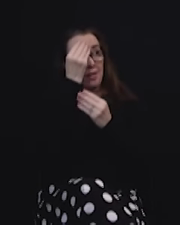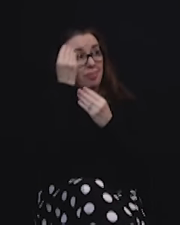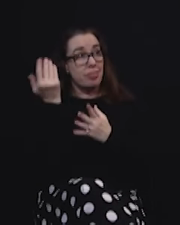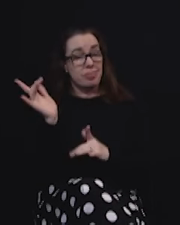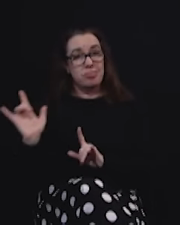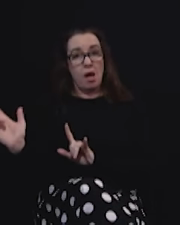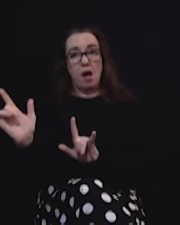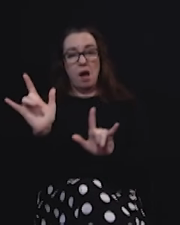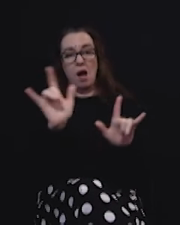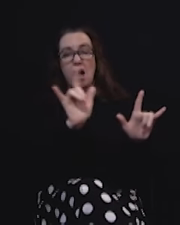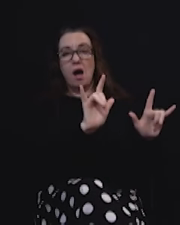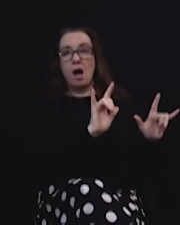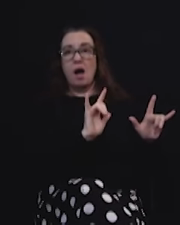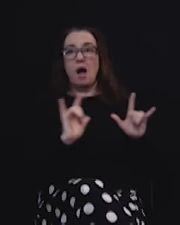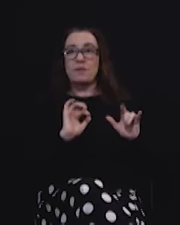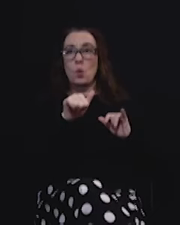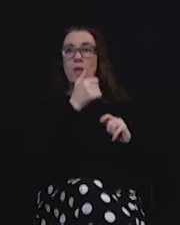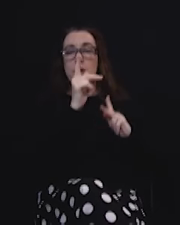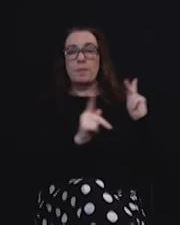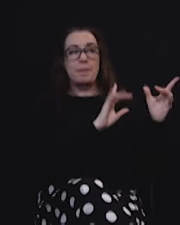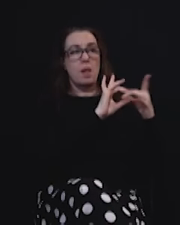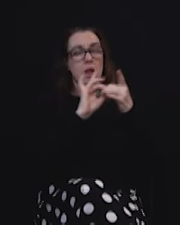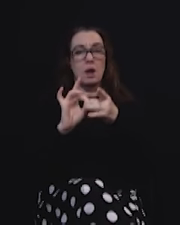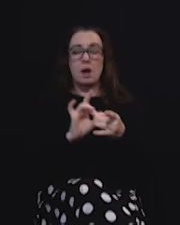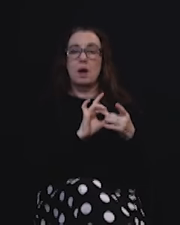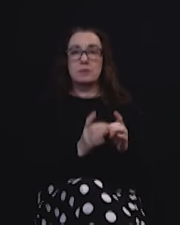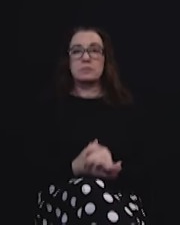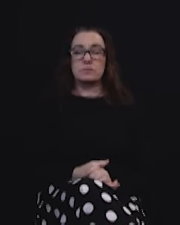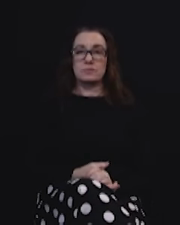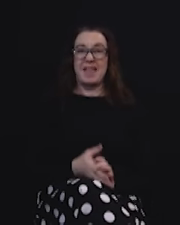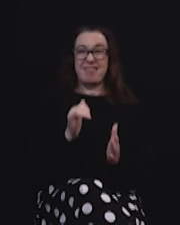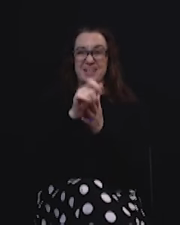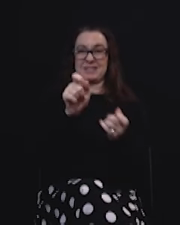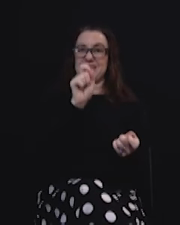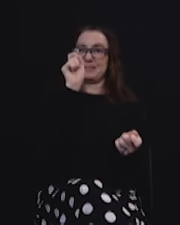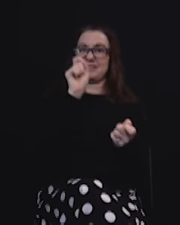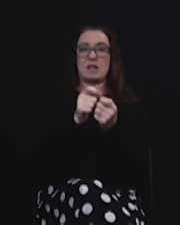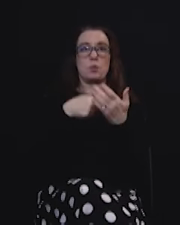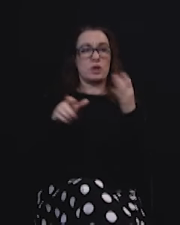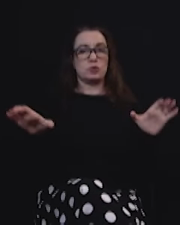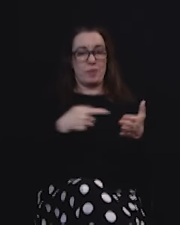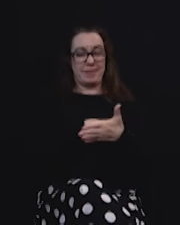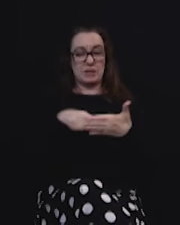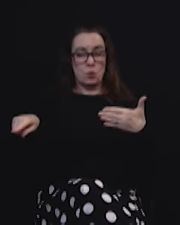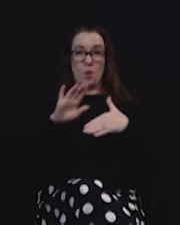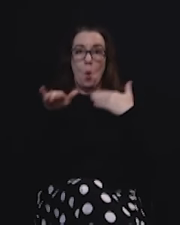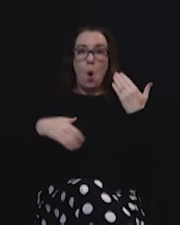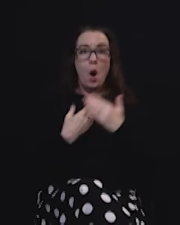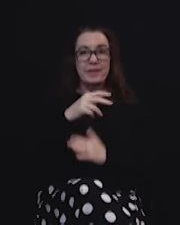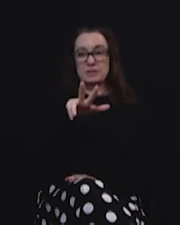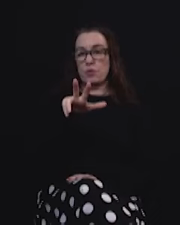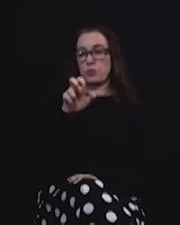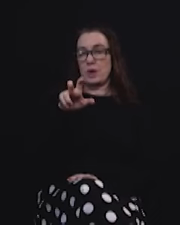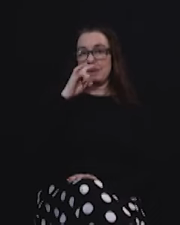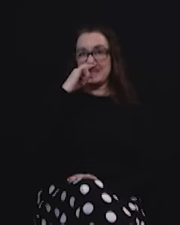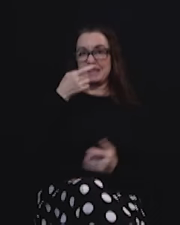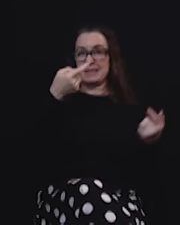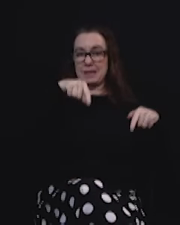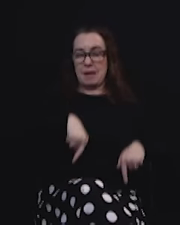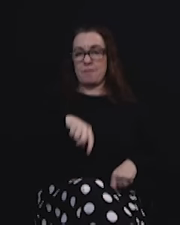with those that he will lead you into relationship with in your life. That's exactly what we're going to do this week with all these 300 kids that come